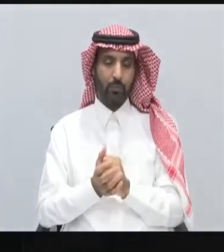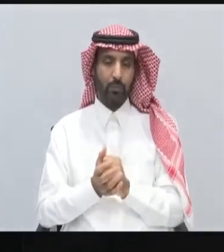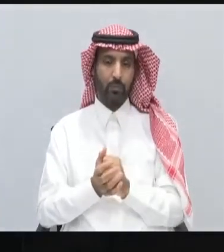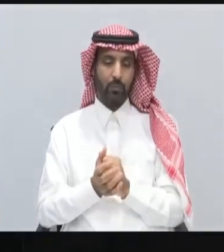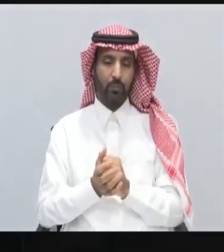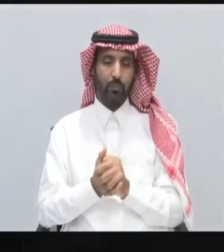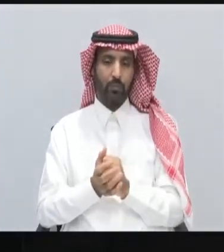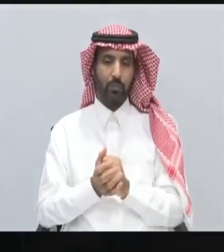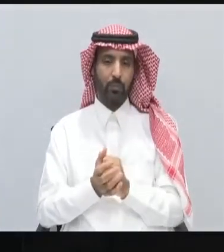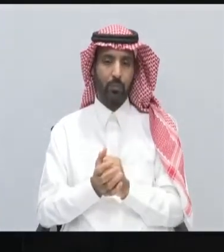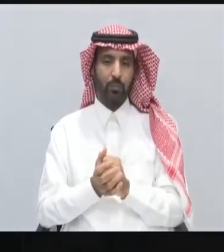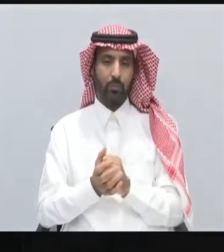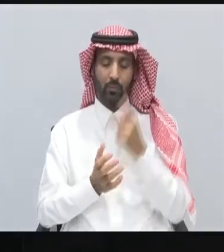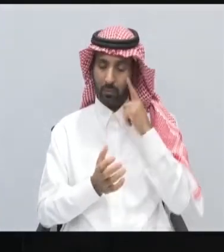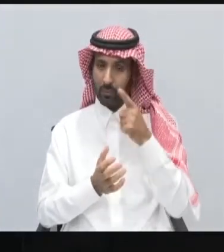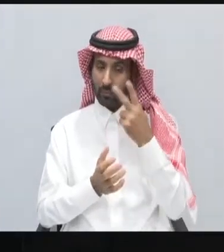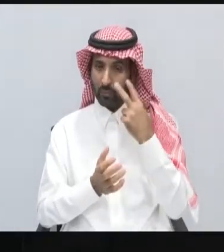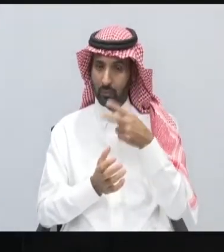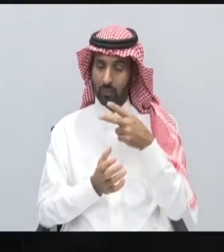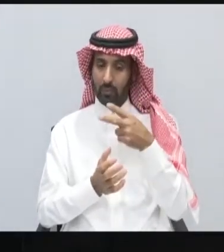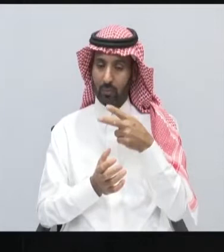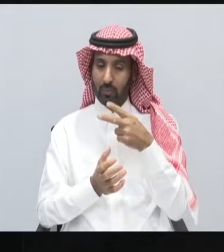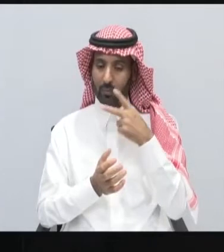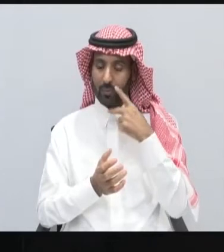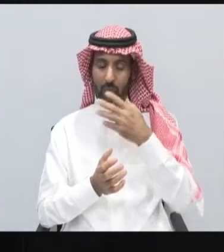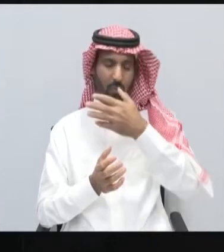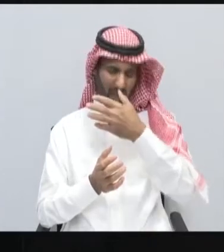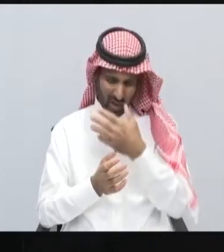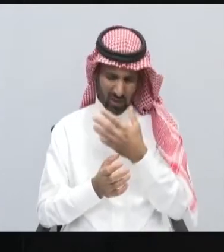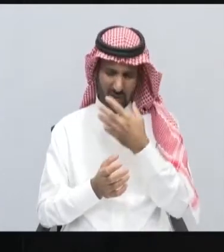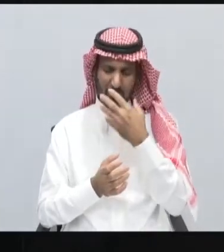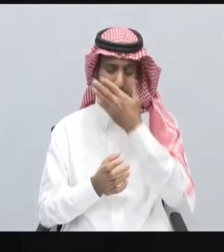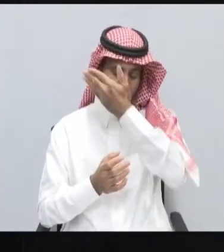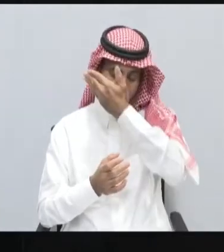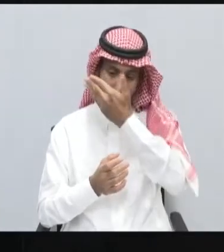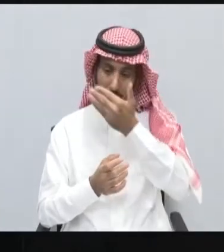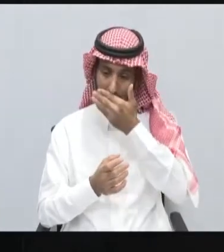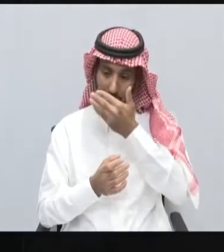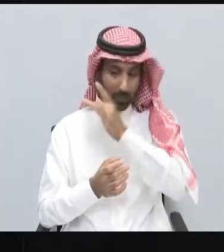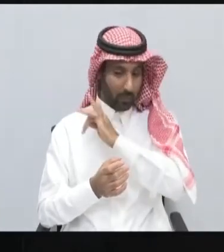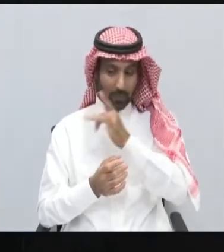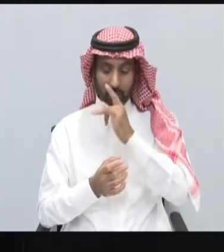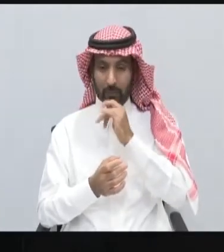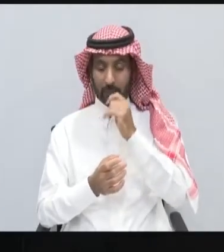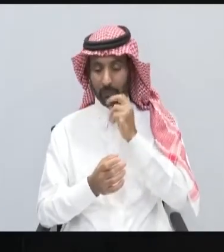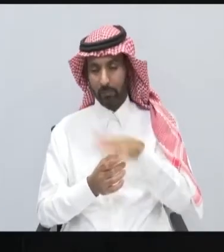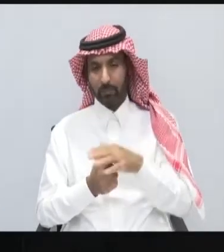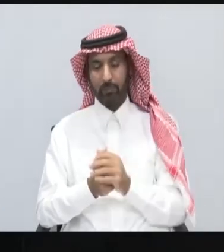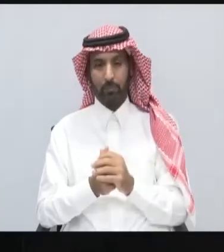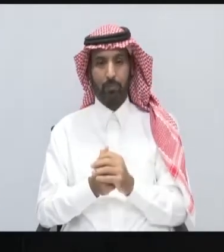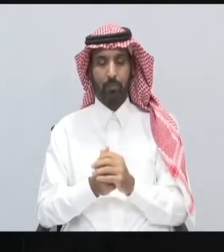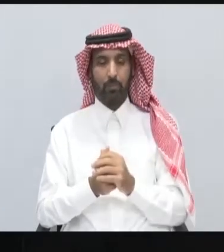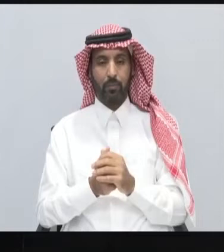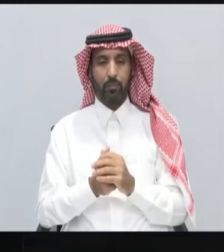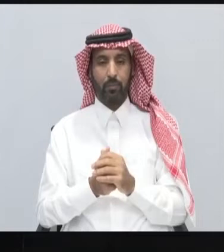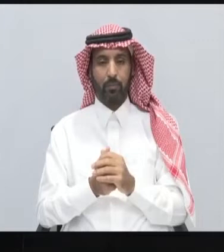angry? Sneezing without covering. Okay, this is one thing that bother you. What